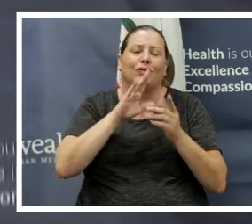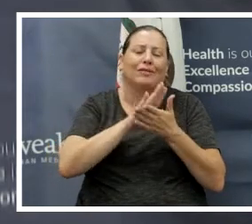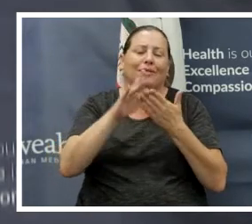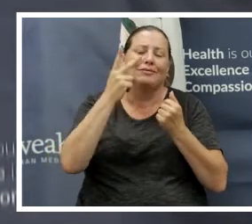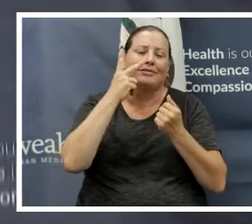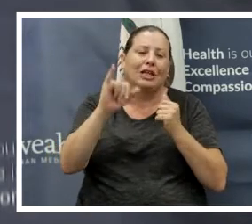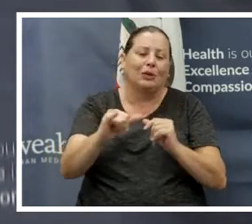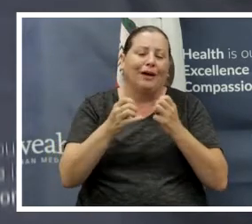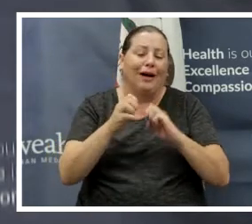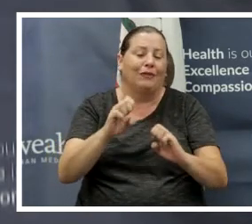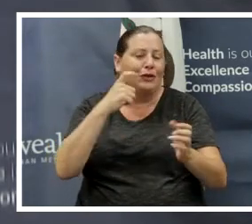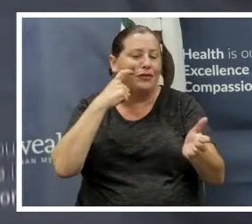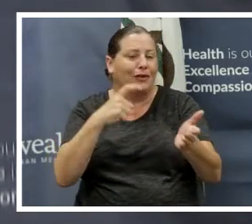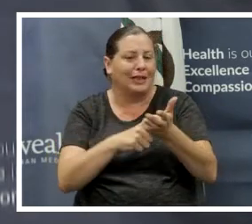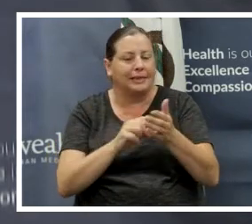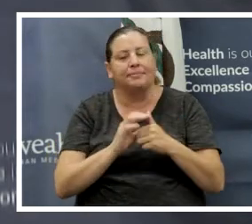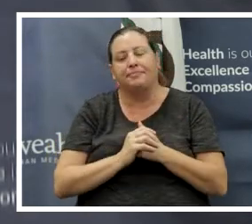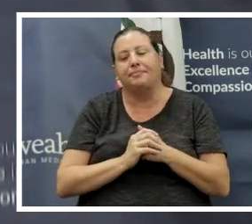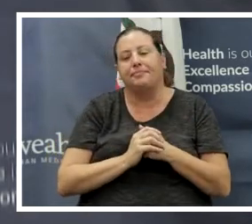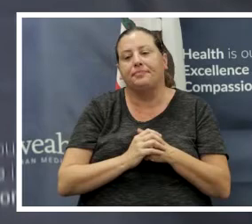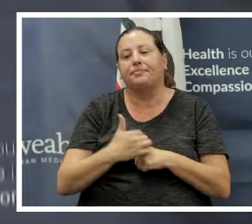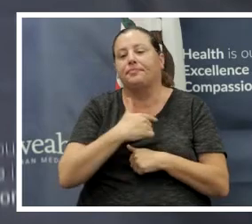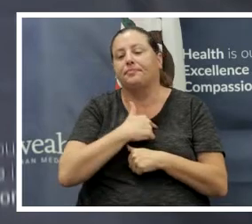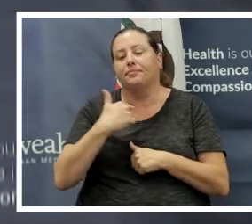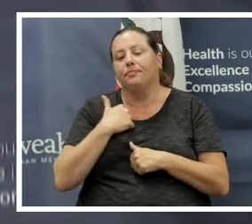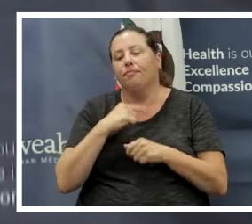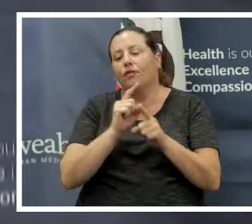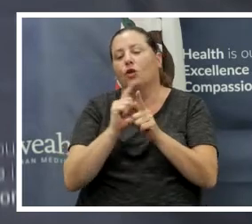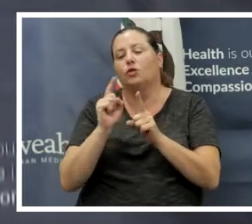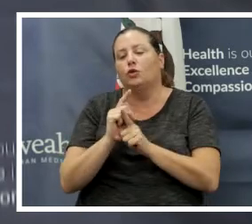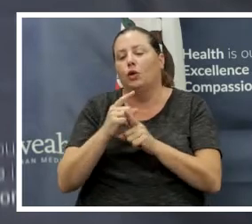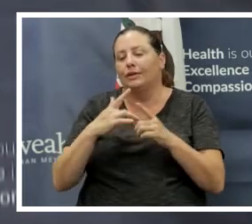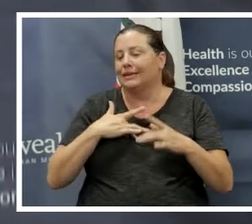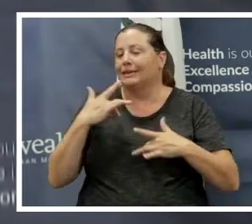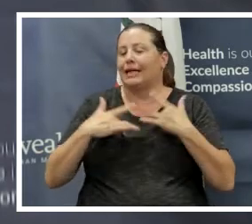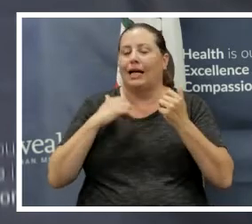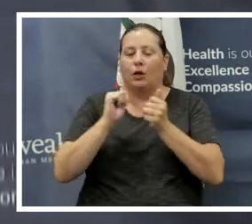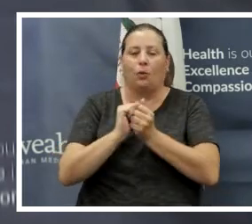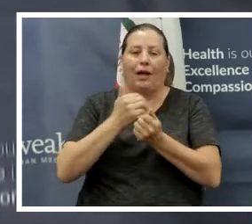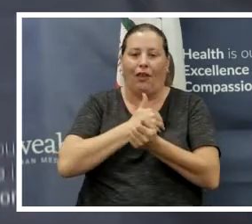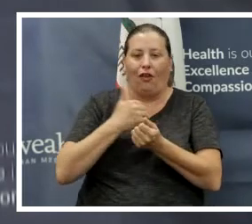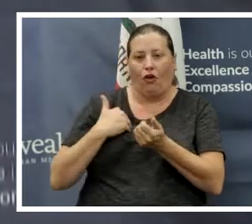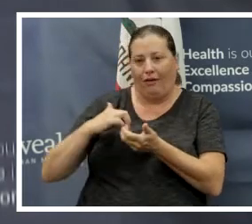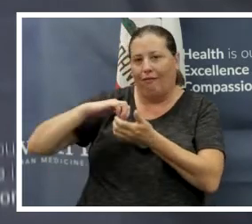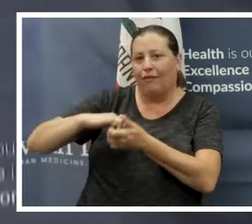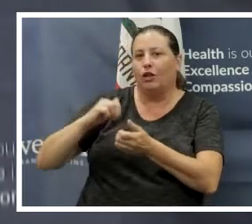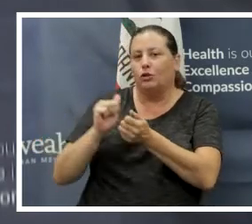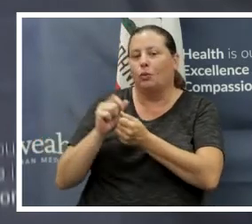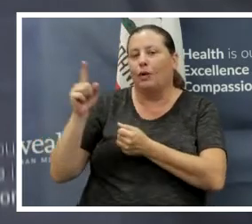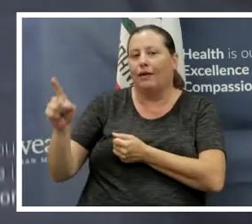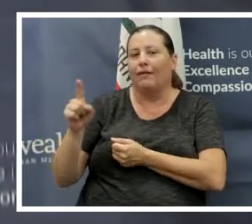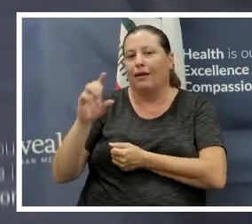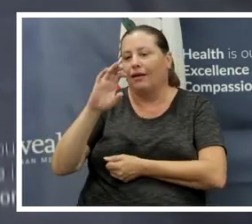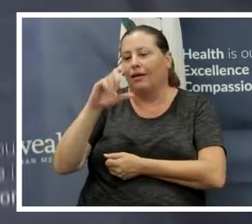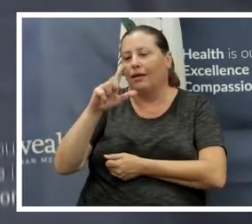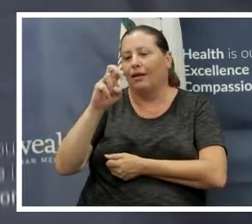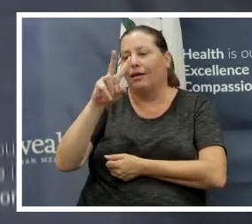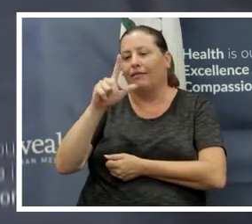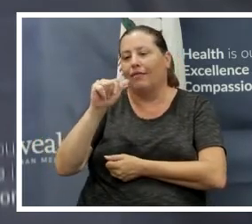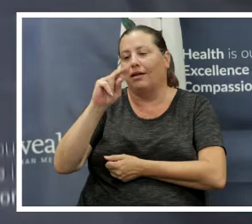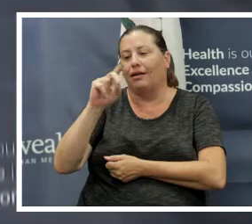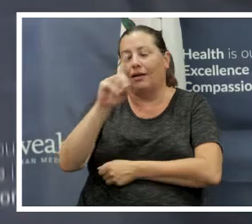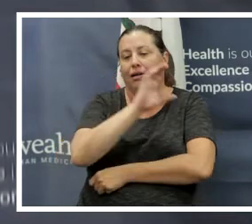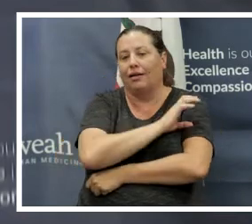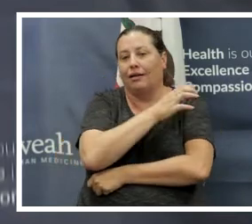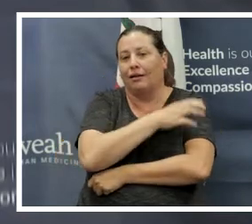We continue to be very excited about our affiliation with the Cleveland Clinic. A renowned cardiovascular institute, has been rated the